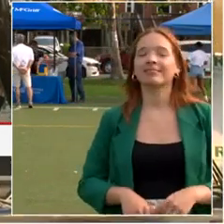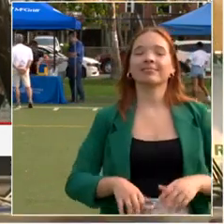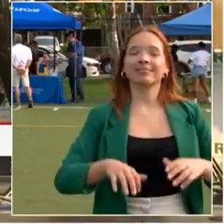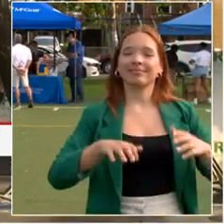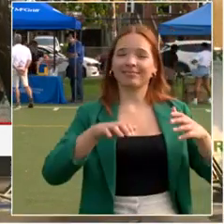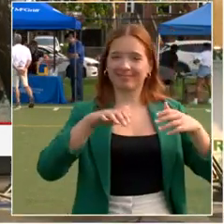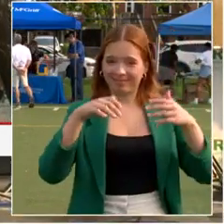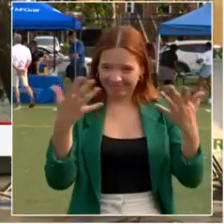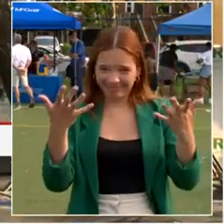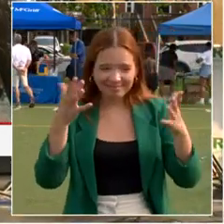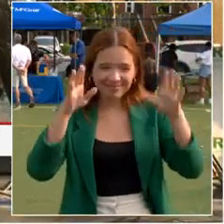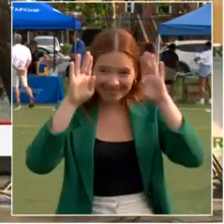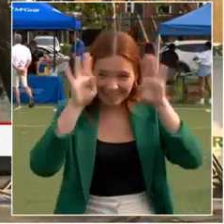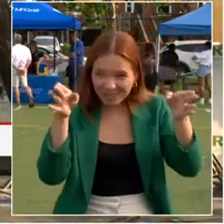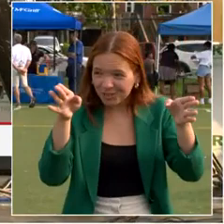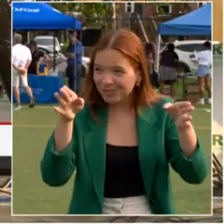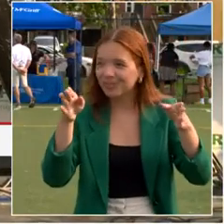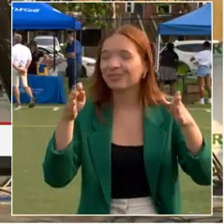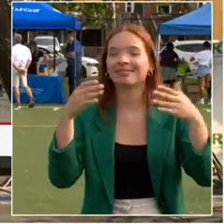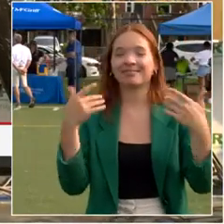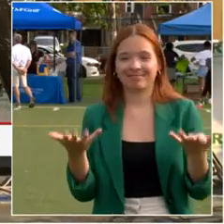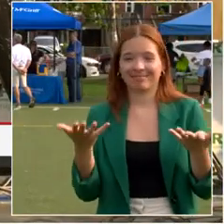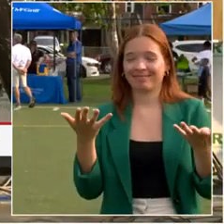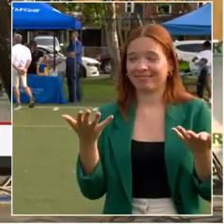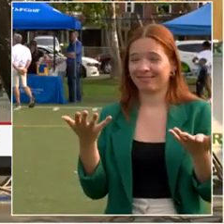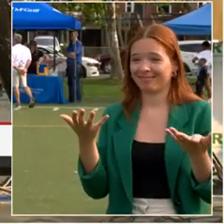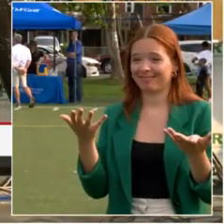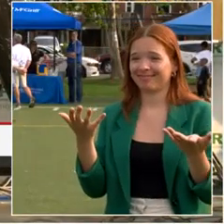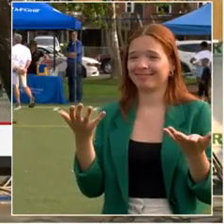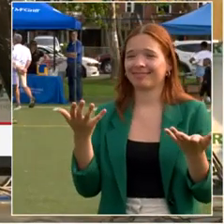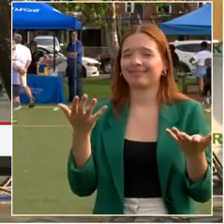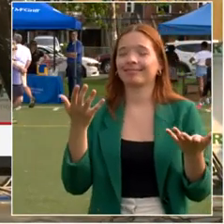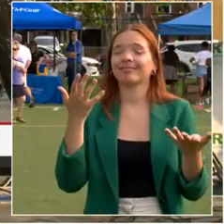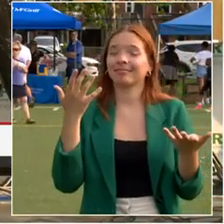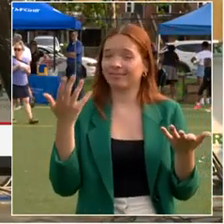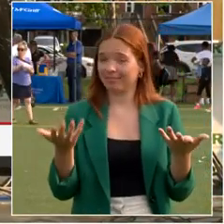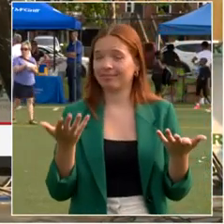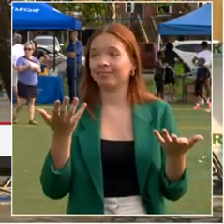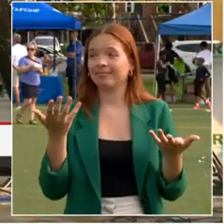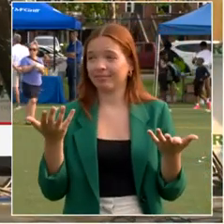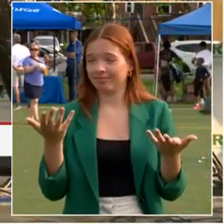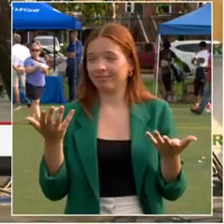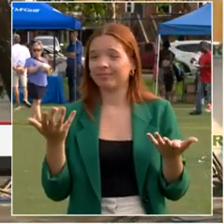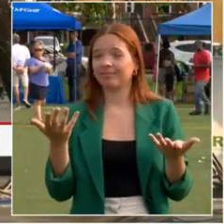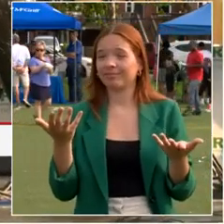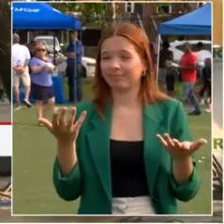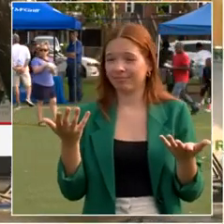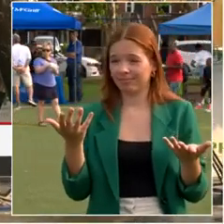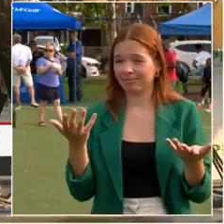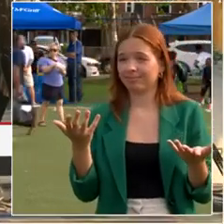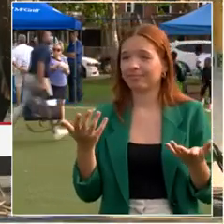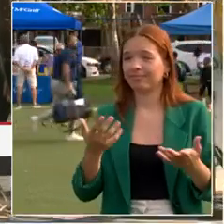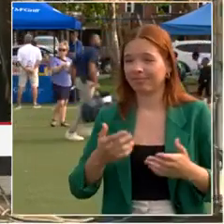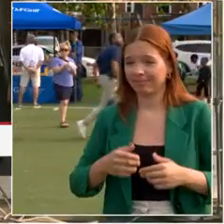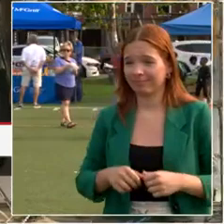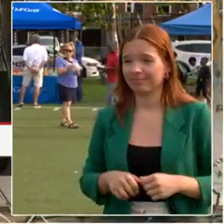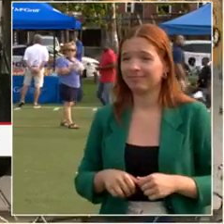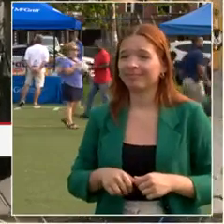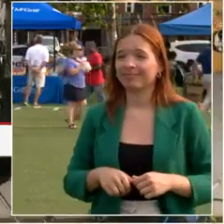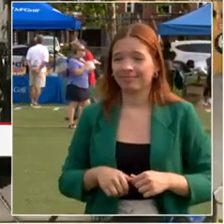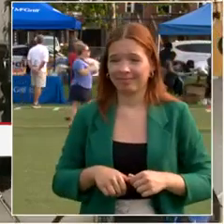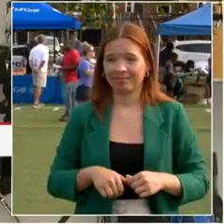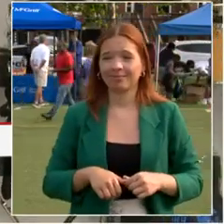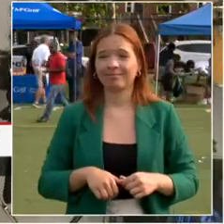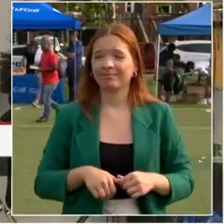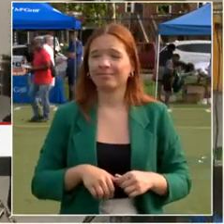Hi, everybody. I'd better introduce myself. My name is Sylvan L Terry. I'm the commander for the best district in the Metropolitan Police